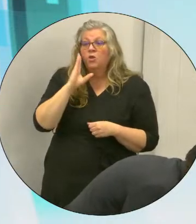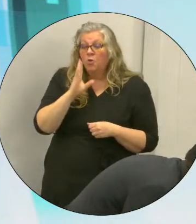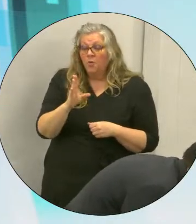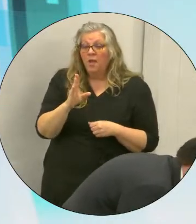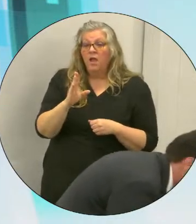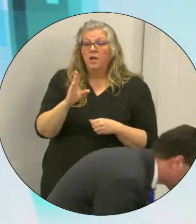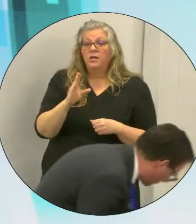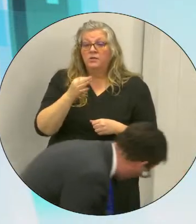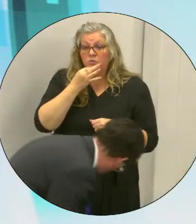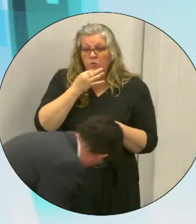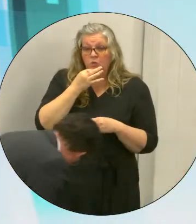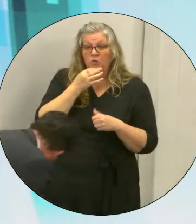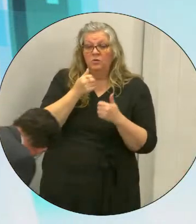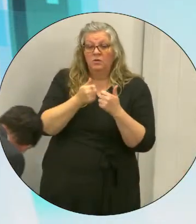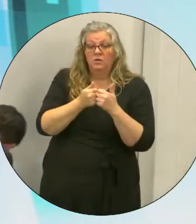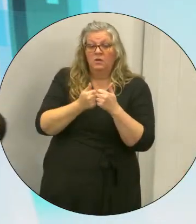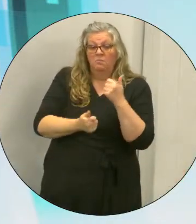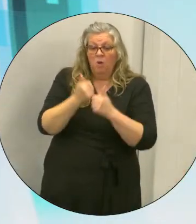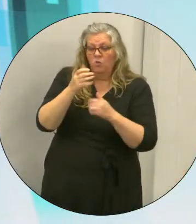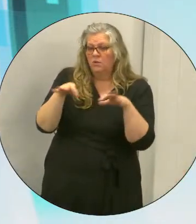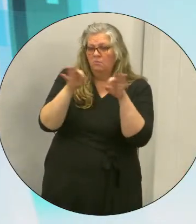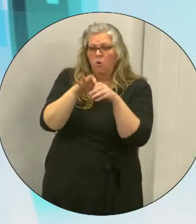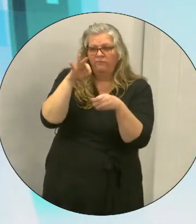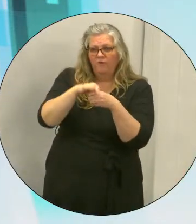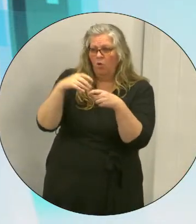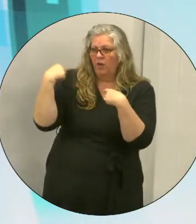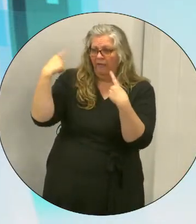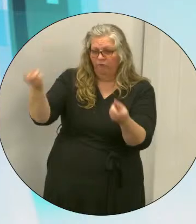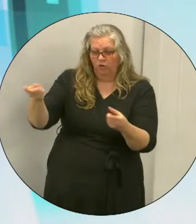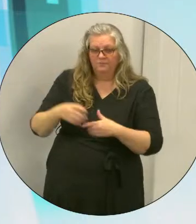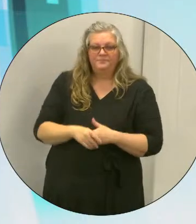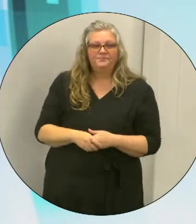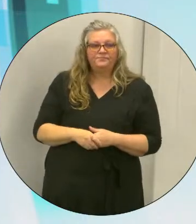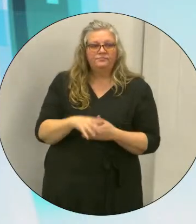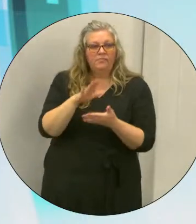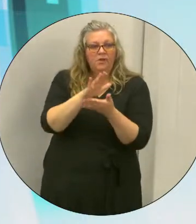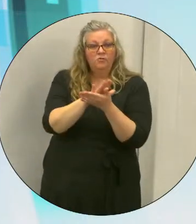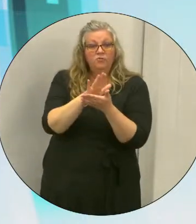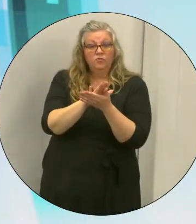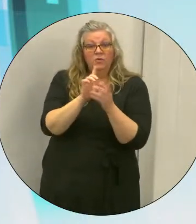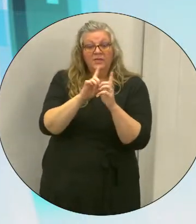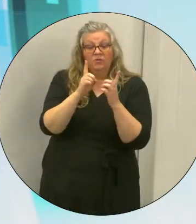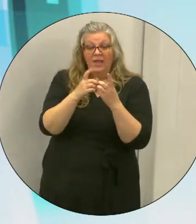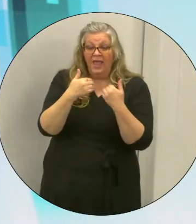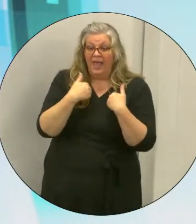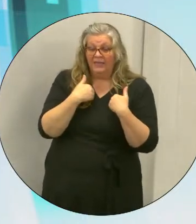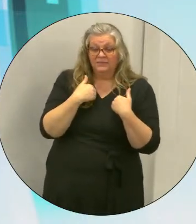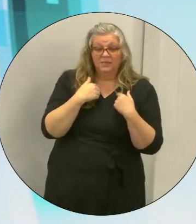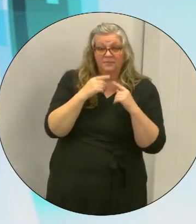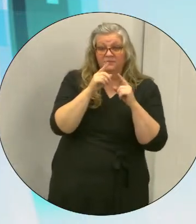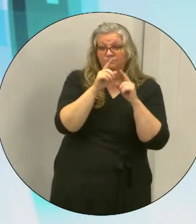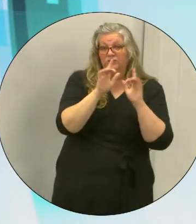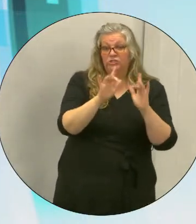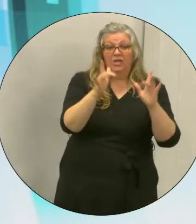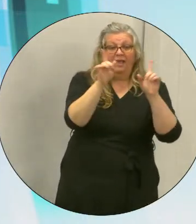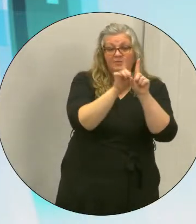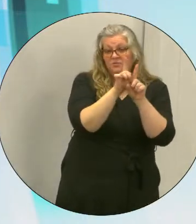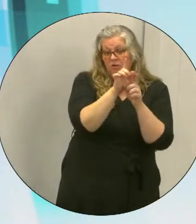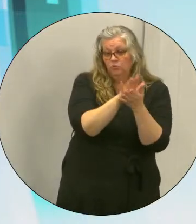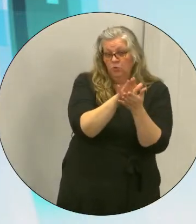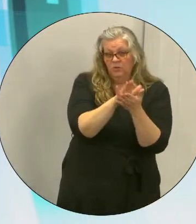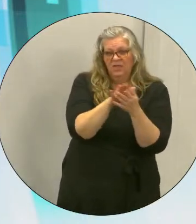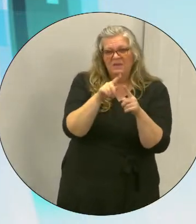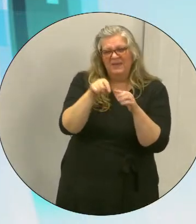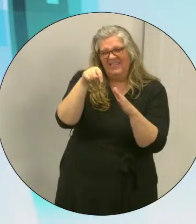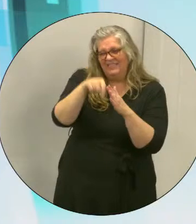most important vote you have ever cast. And although this district has some shining star schools and programs, in many ways it's deeply